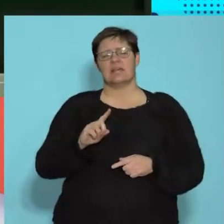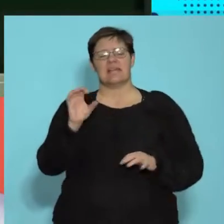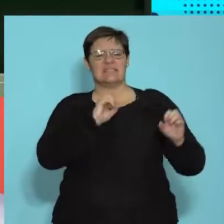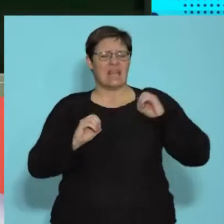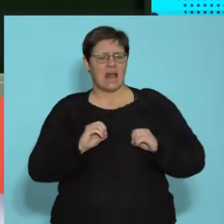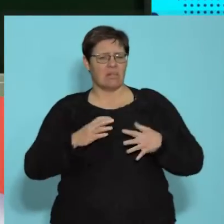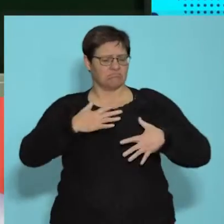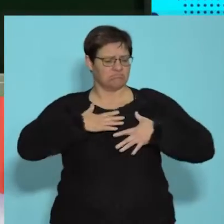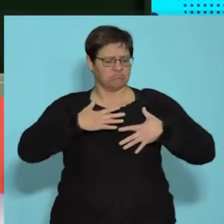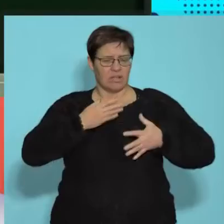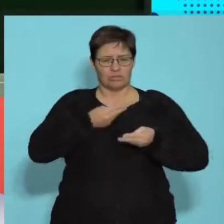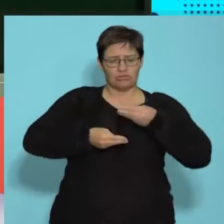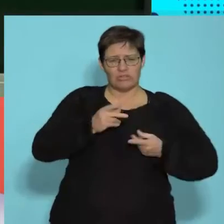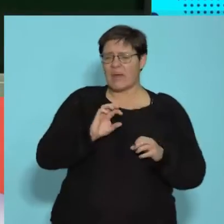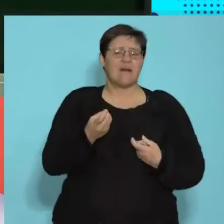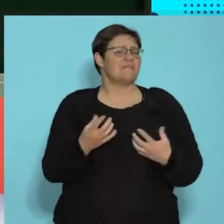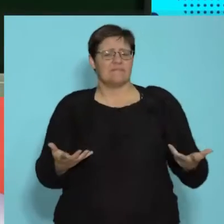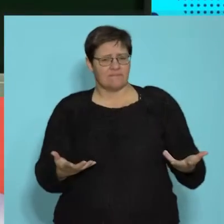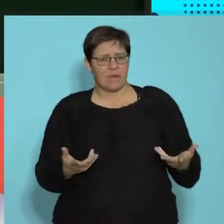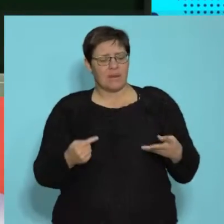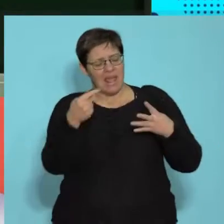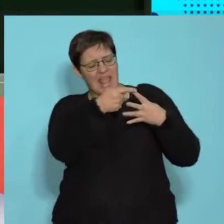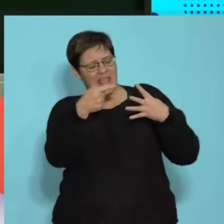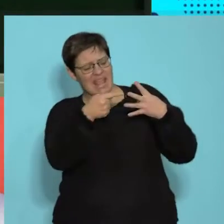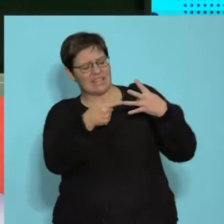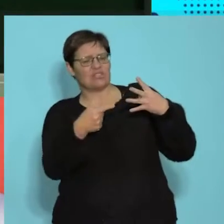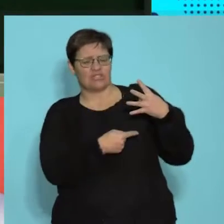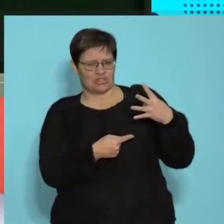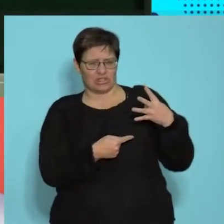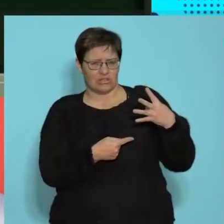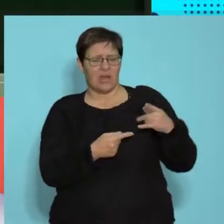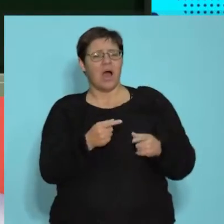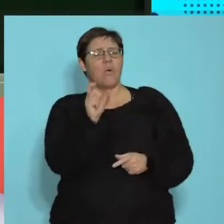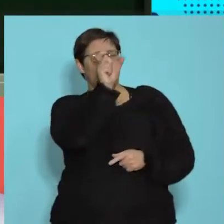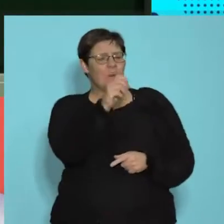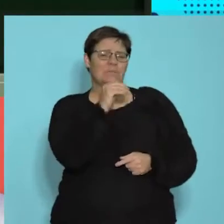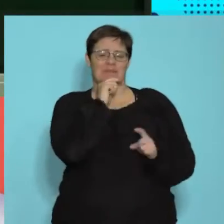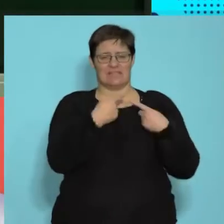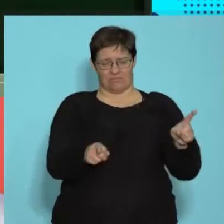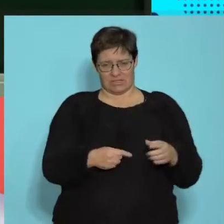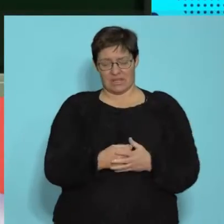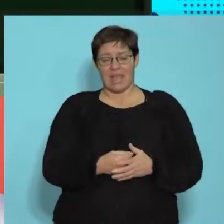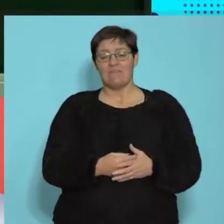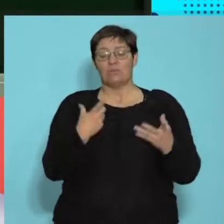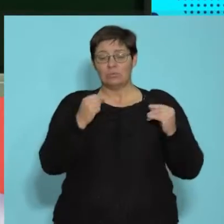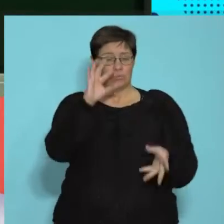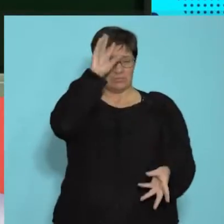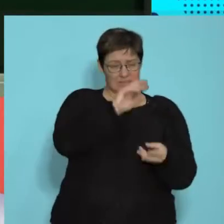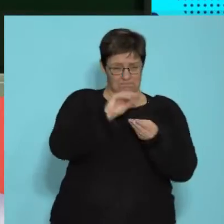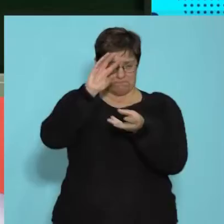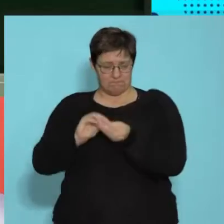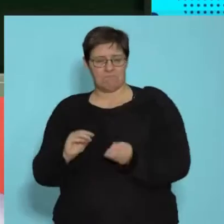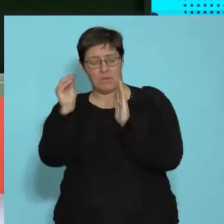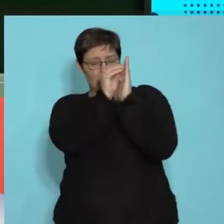cellular respiration was, and each of them is a different term. So when it comes to the terminology, make sure when you do